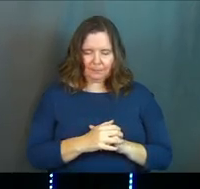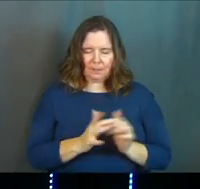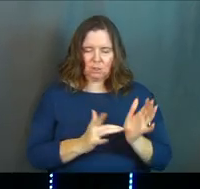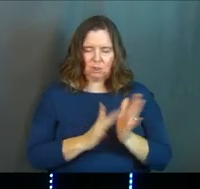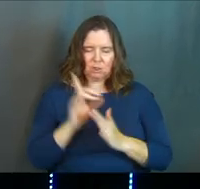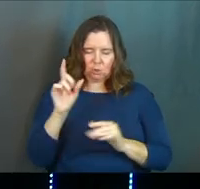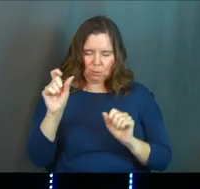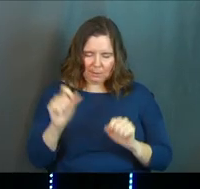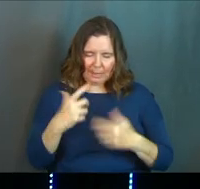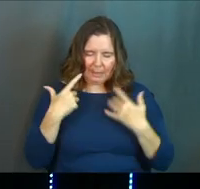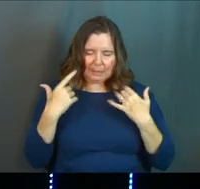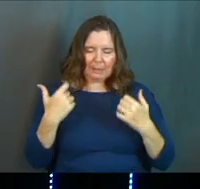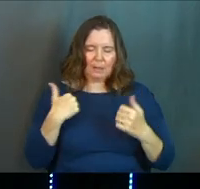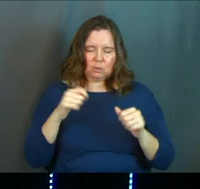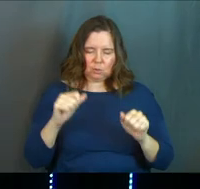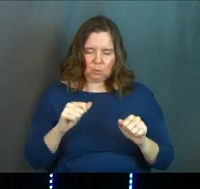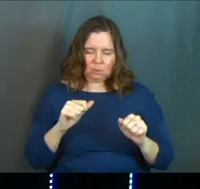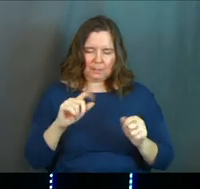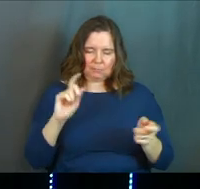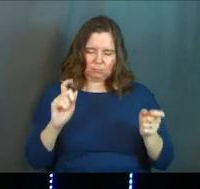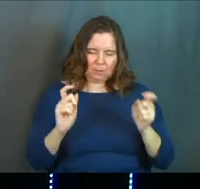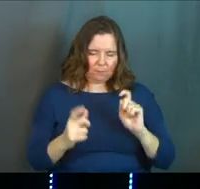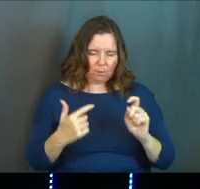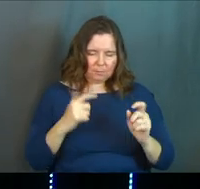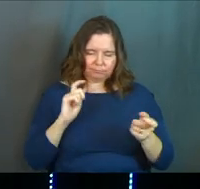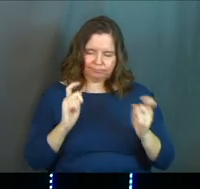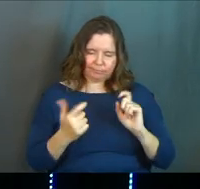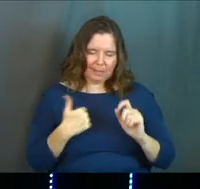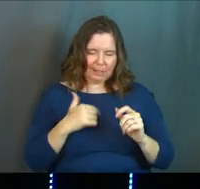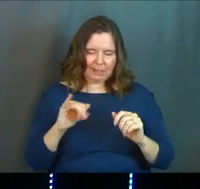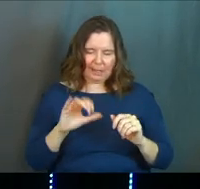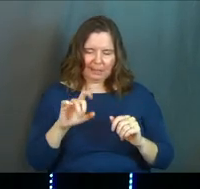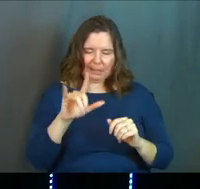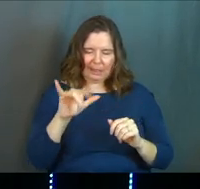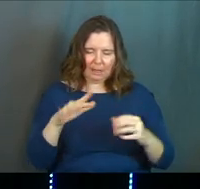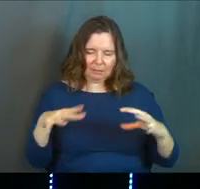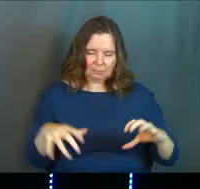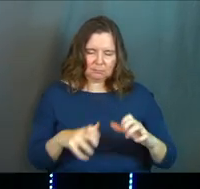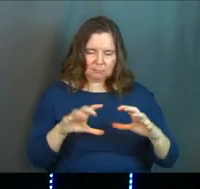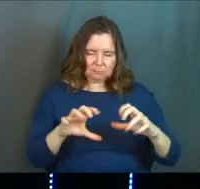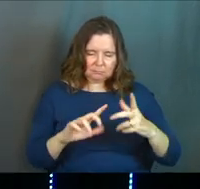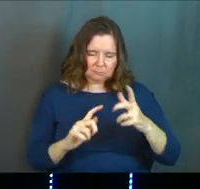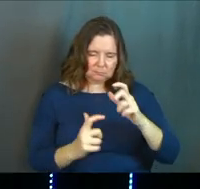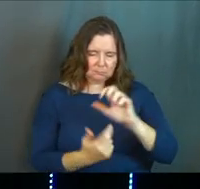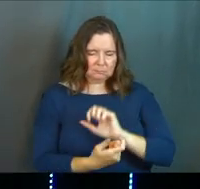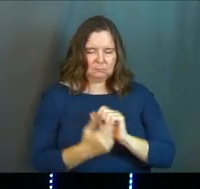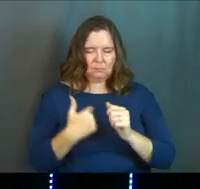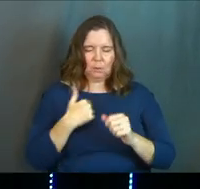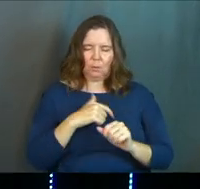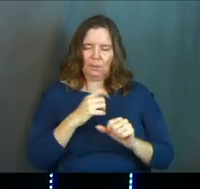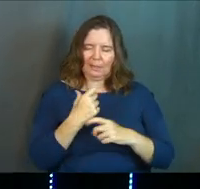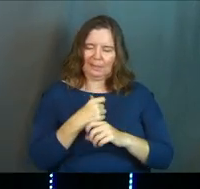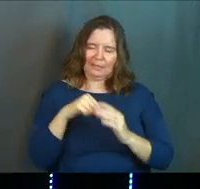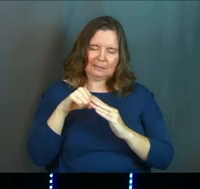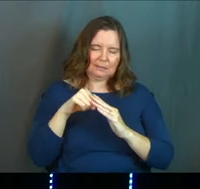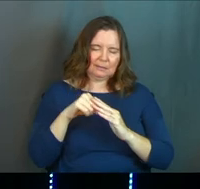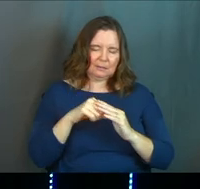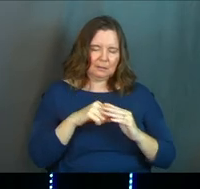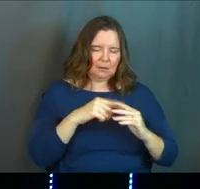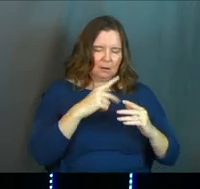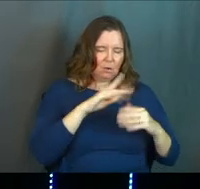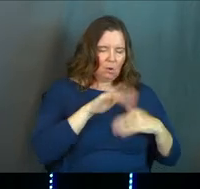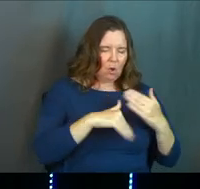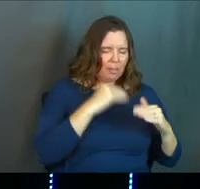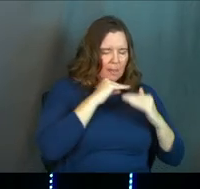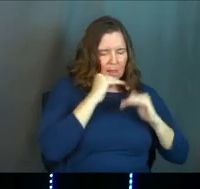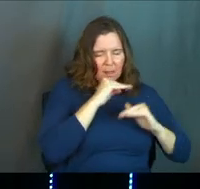But Jesus, you can heal us. God, you can reform us, reshape us like clay. God, so that we can get deprogrammed from